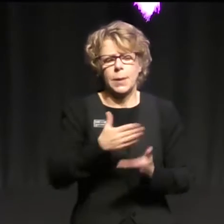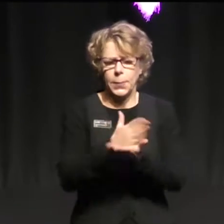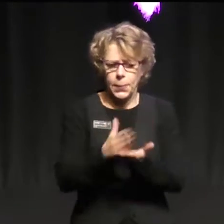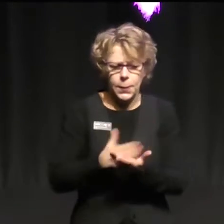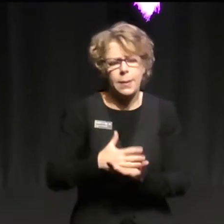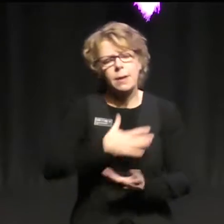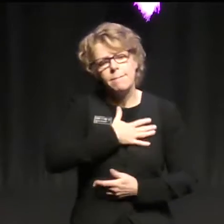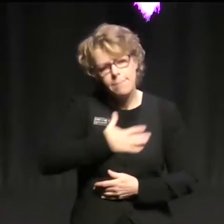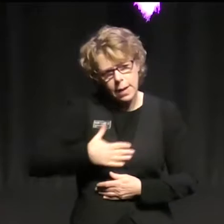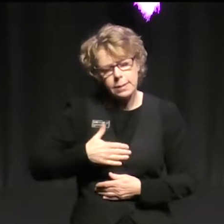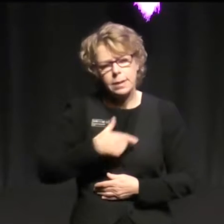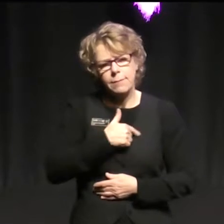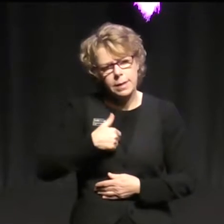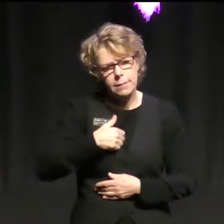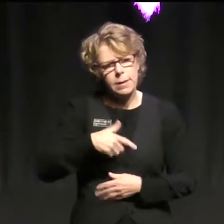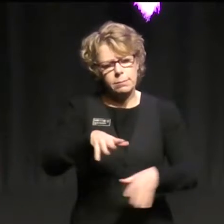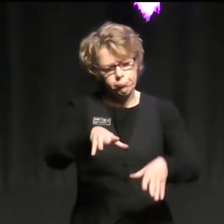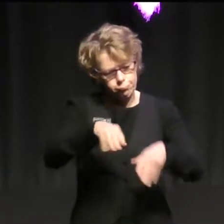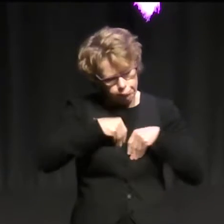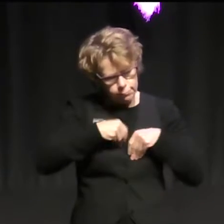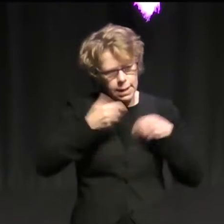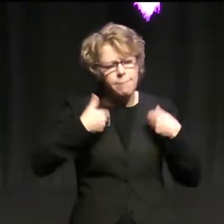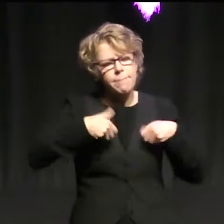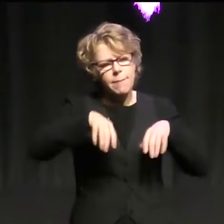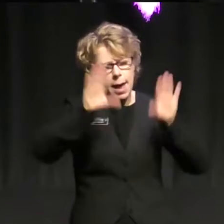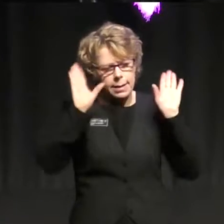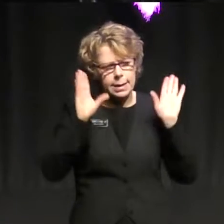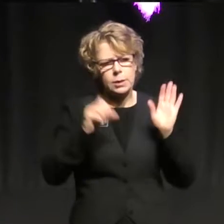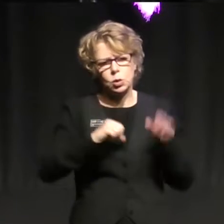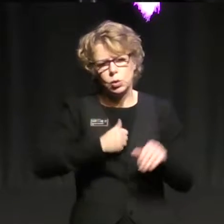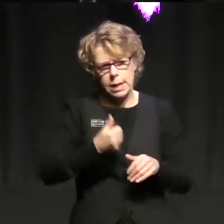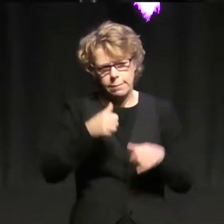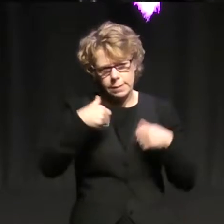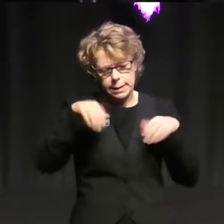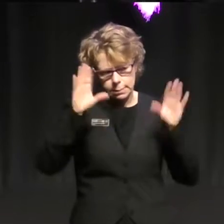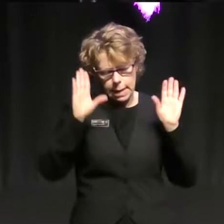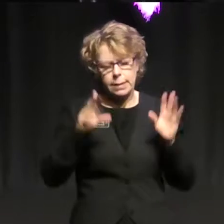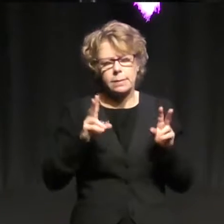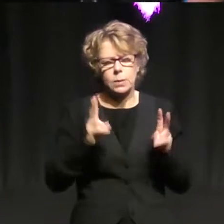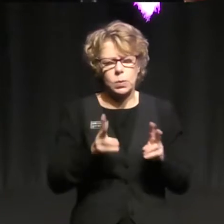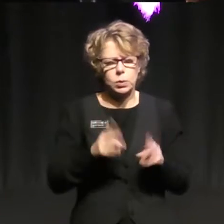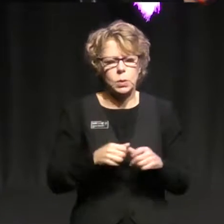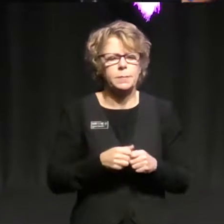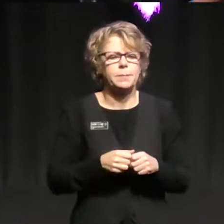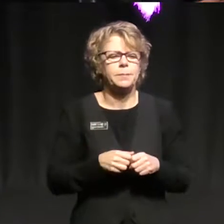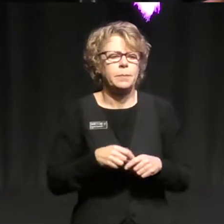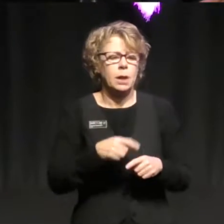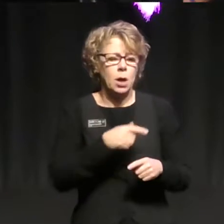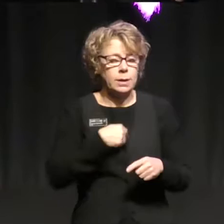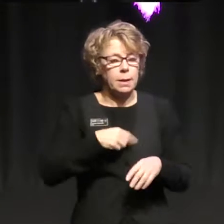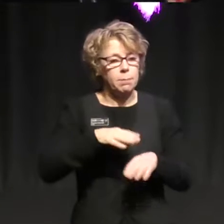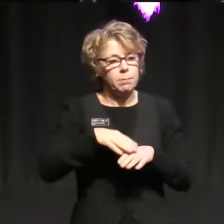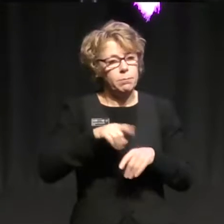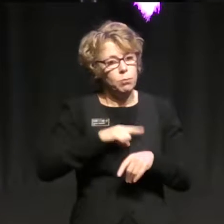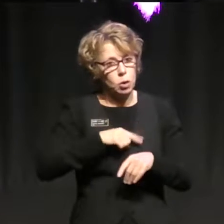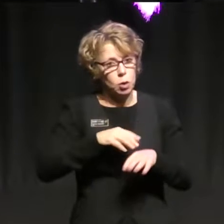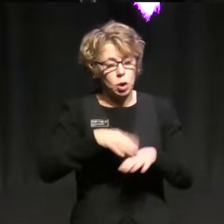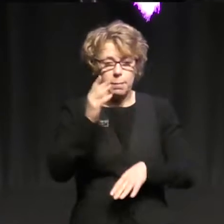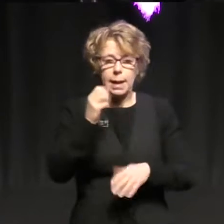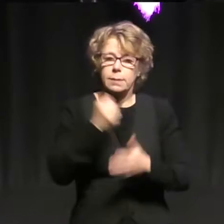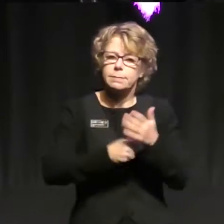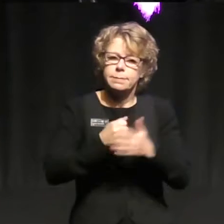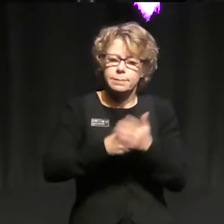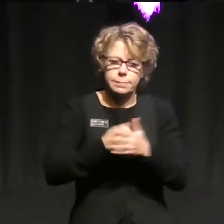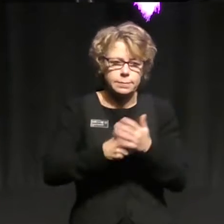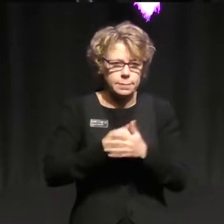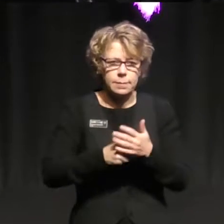we want to bring dignity and self-respect. That's much more difficult to fight against poverty than a bad